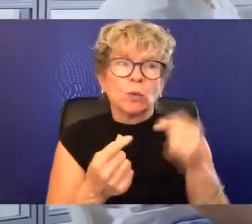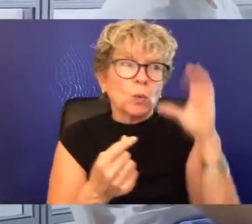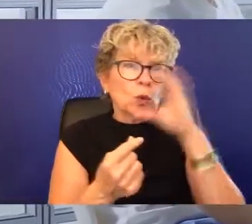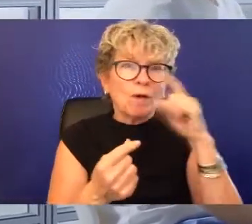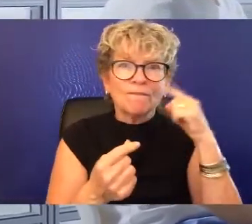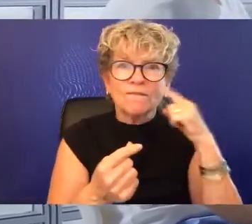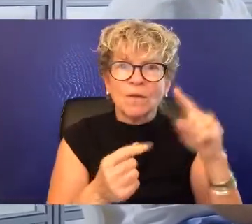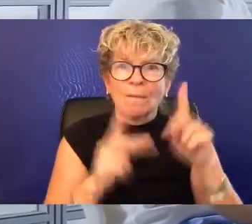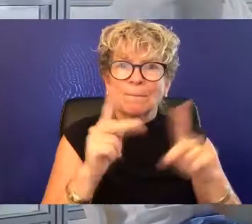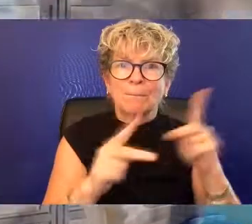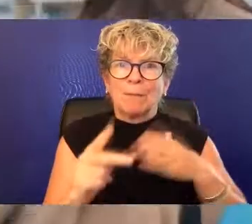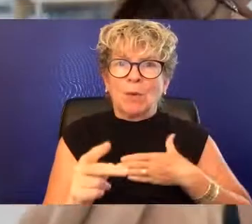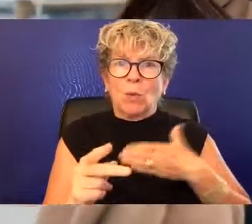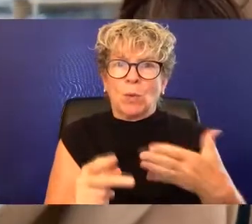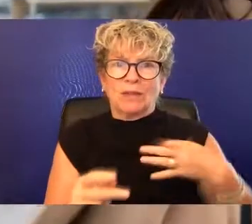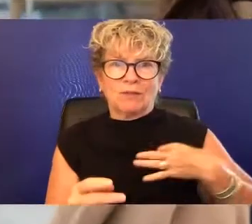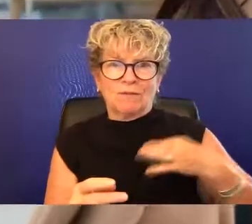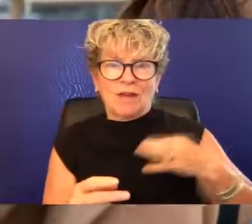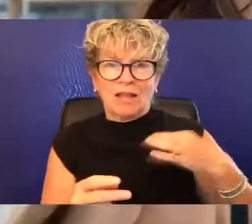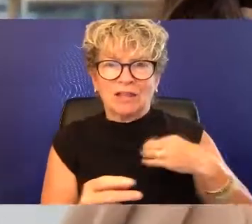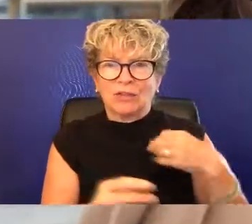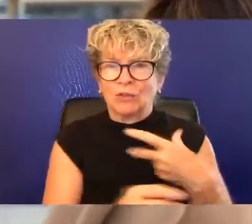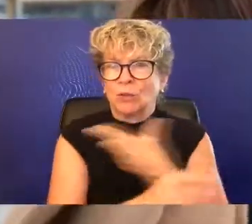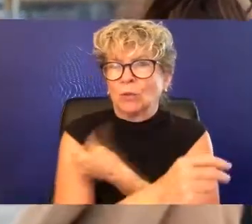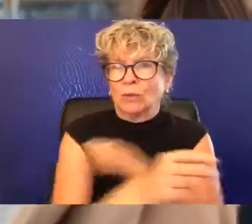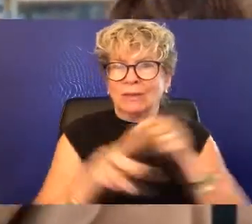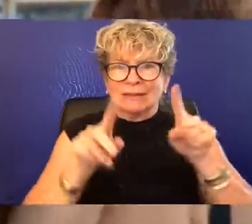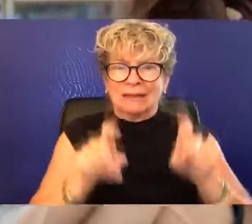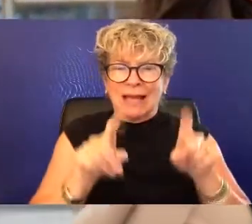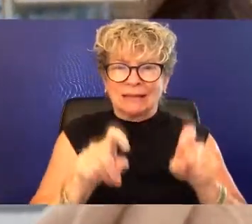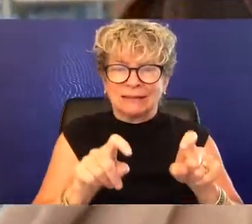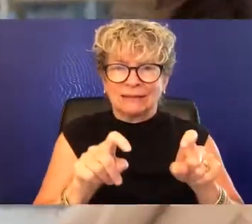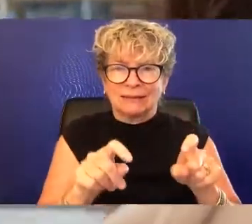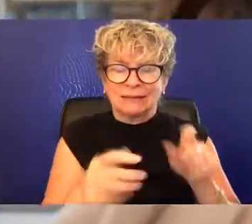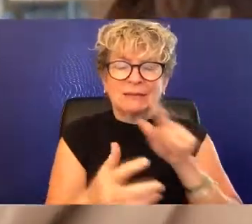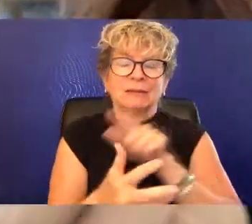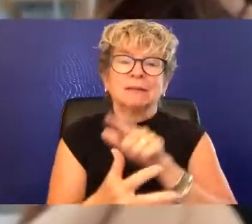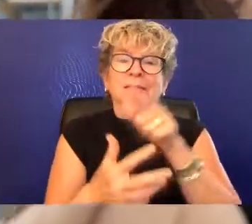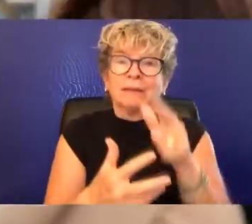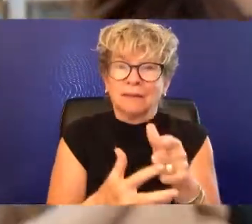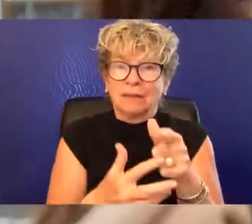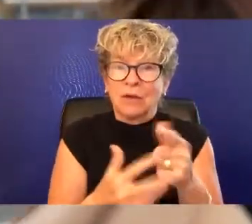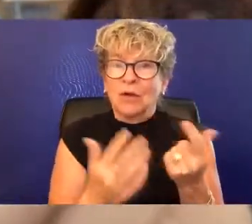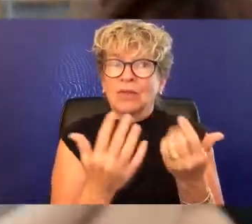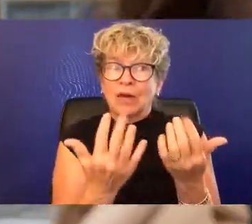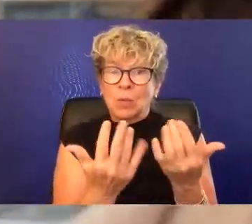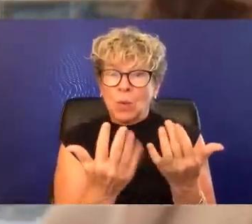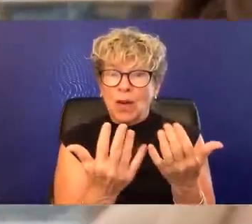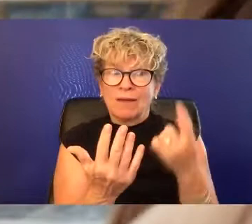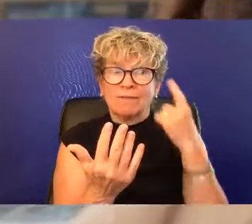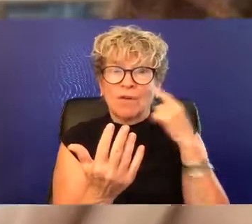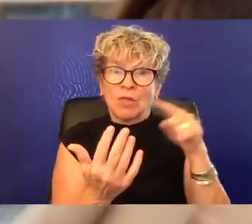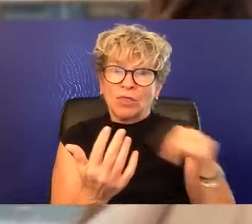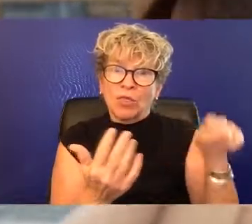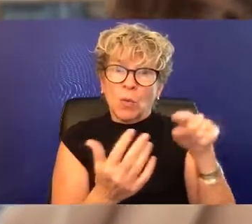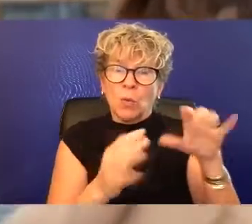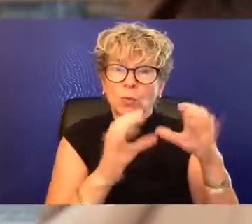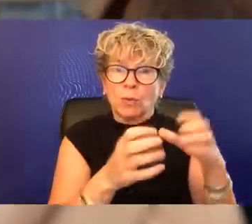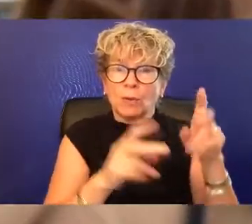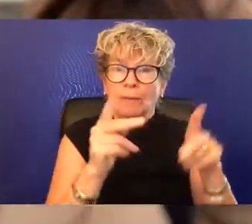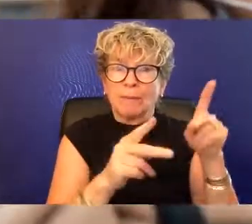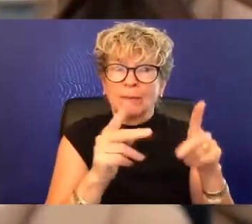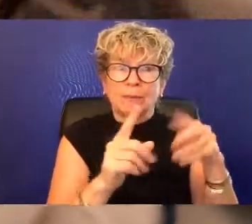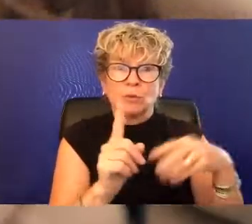find volunteers who are willing to test the safety of the vaccine. Step 2. Wait for the people with the vaccine to